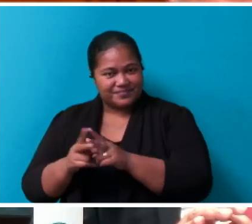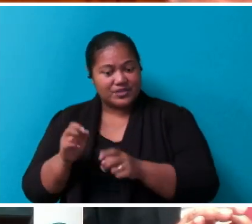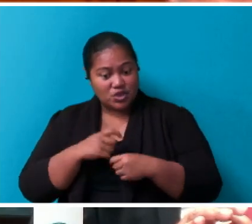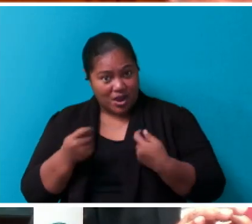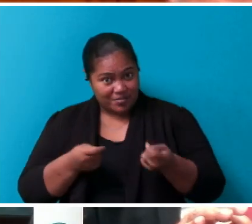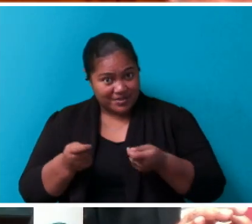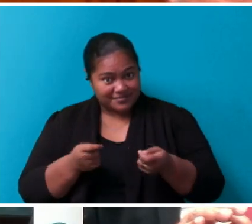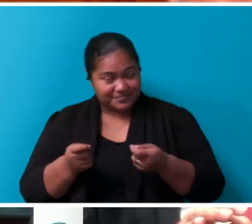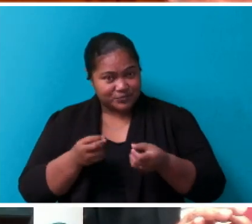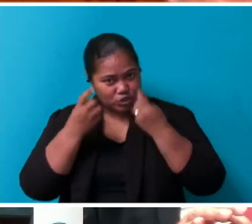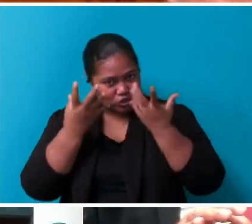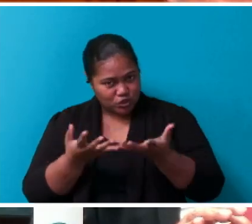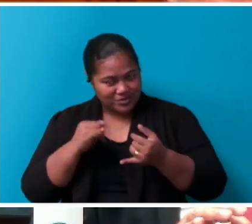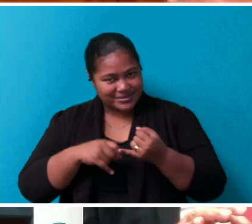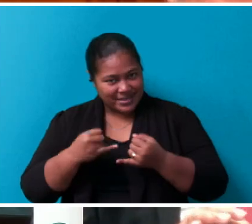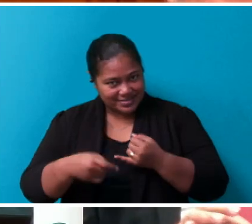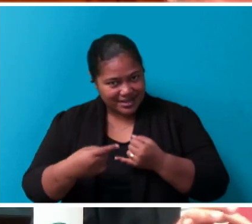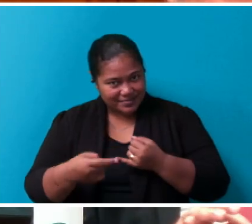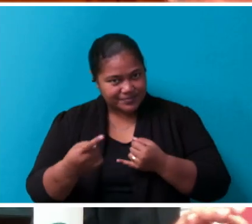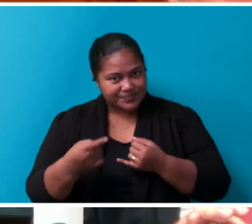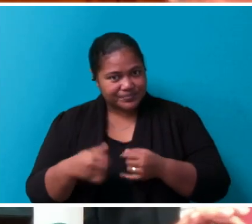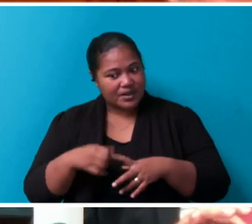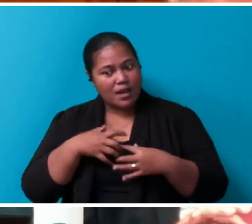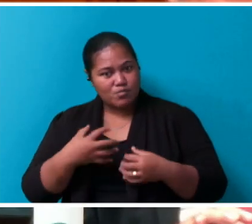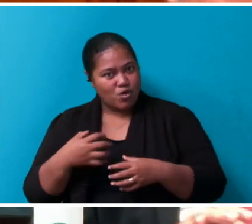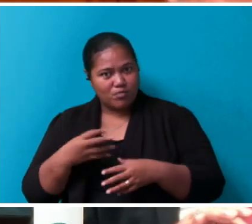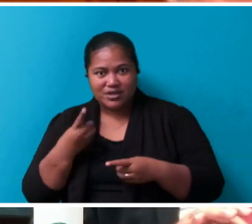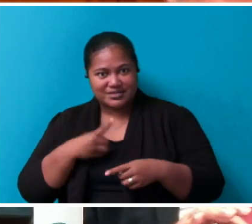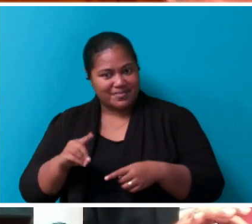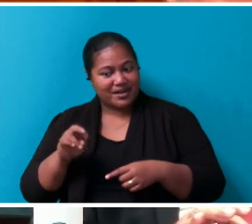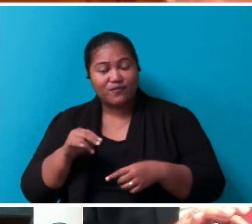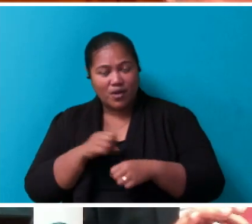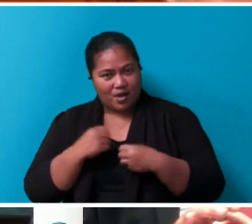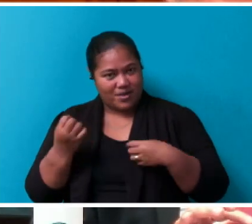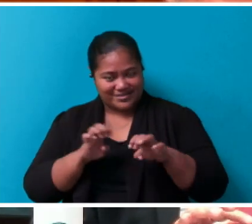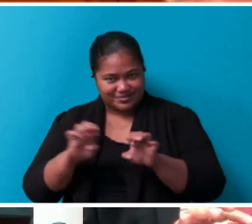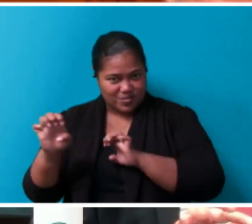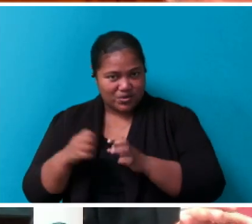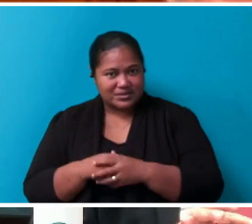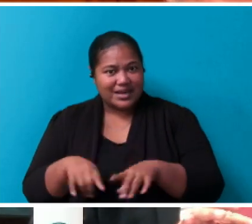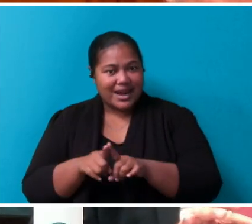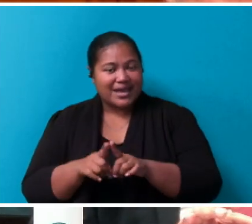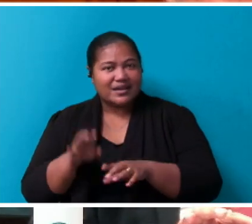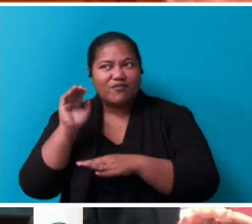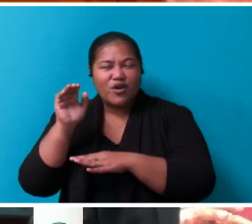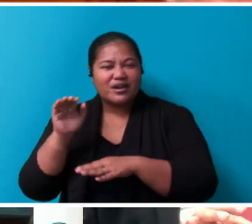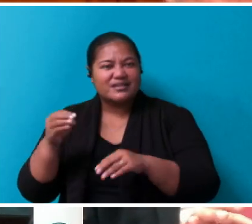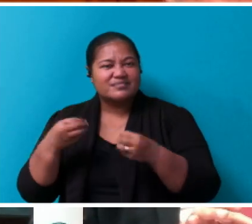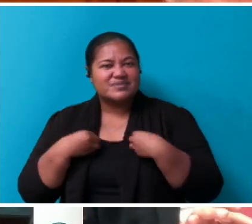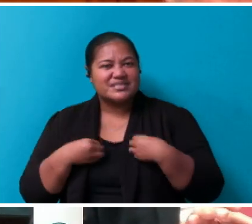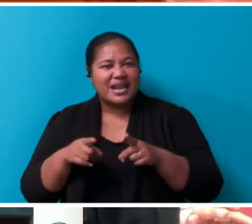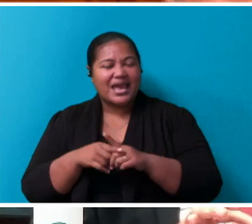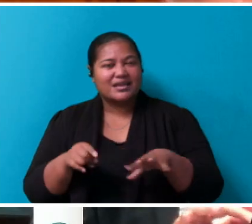shows sustained and growing demand for our exports. Diaspora-led businesses in Auckland, Hamilton,